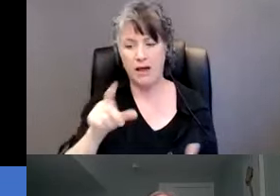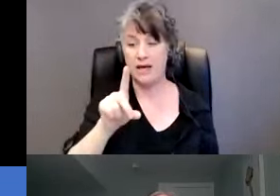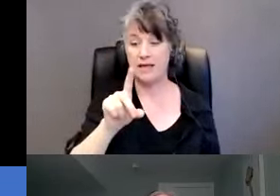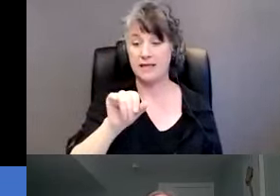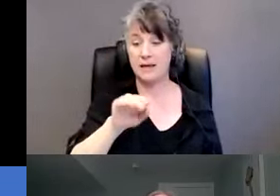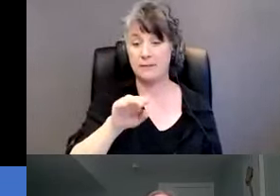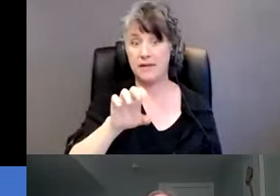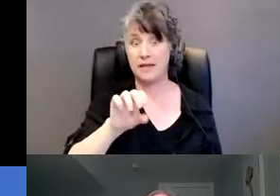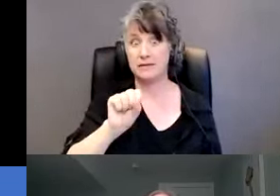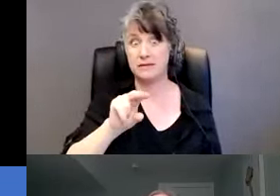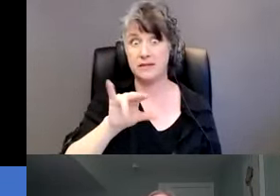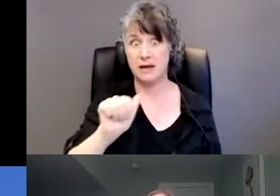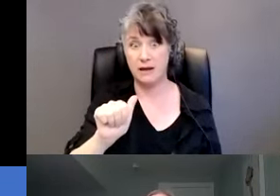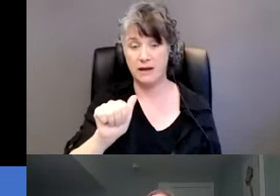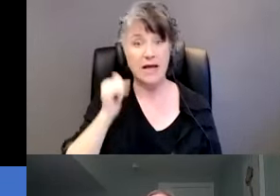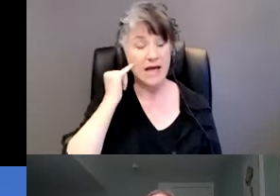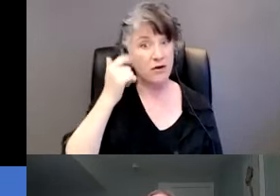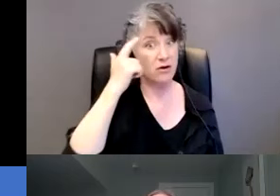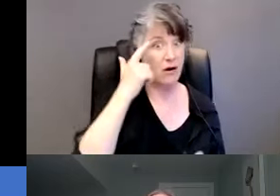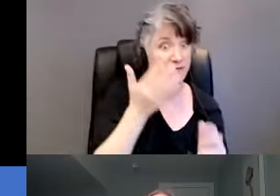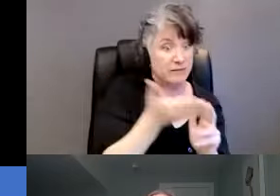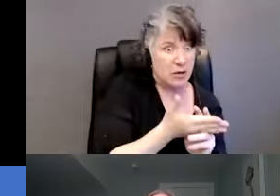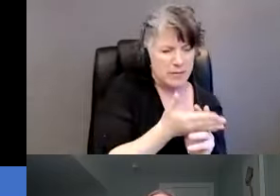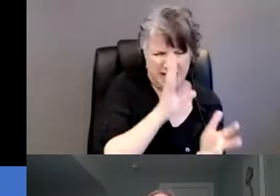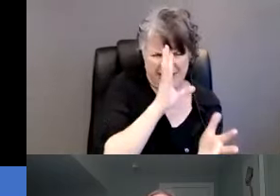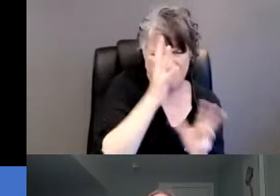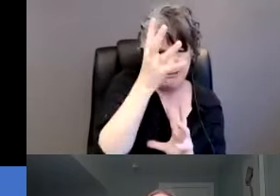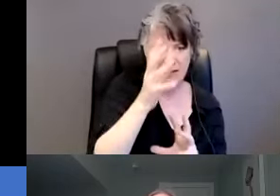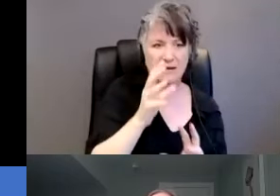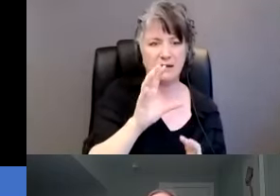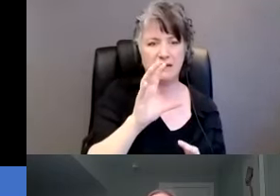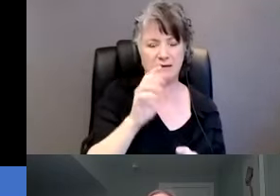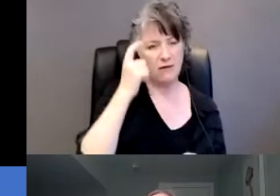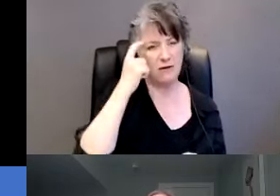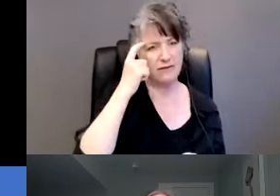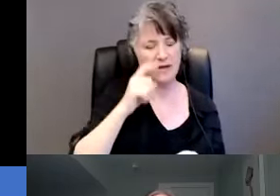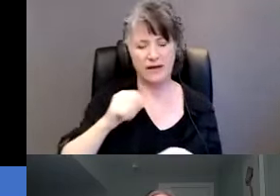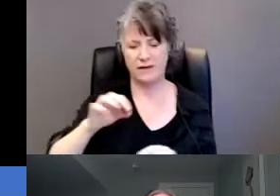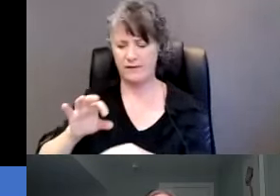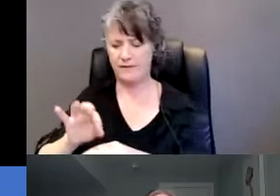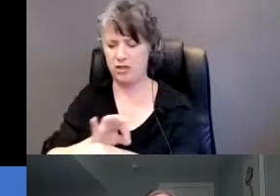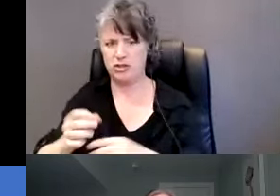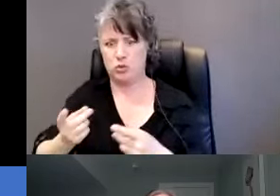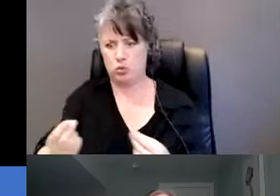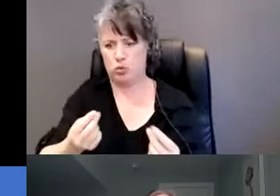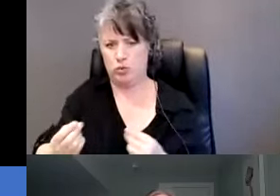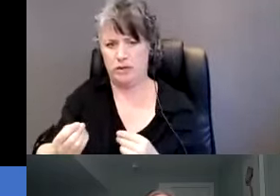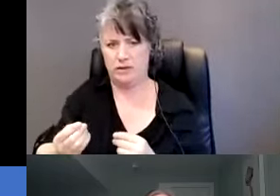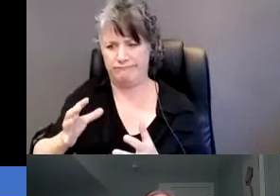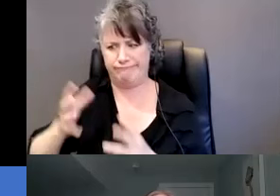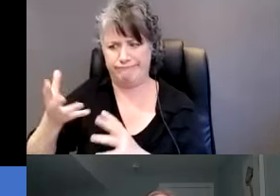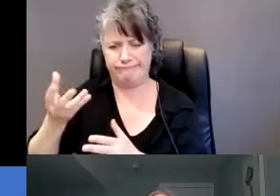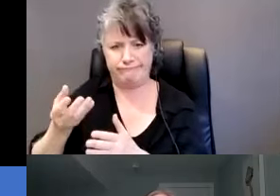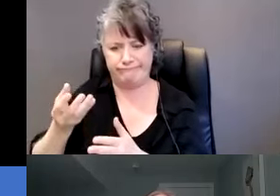has cognitive impairment plus accompanying functional impairment. So that means they have some loss of, you've heard these terms,